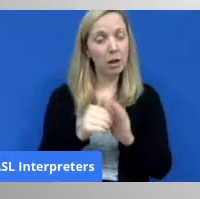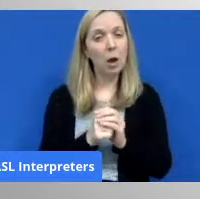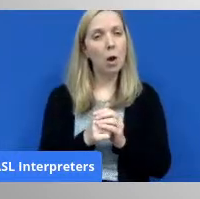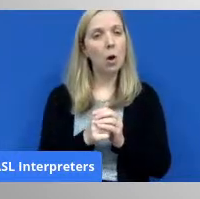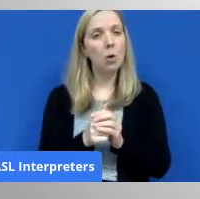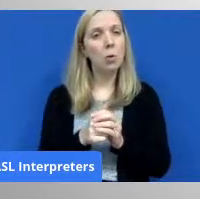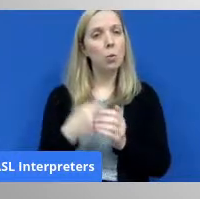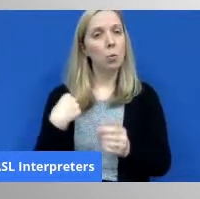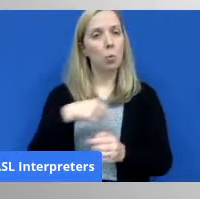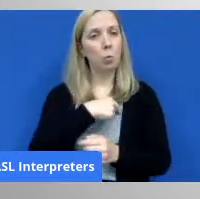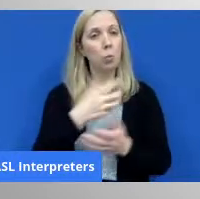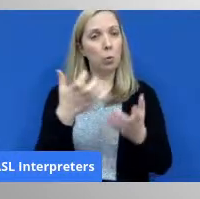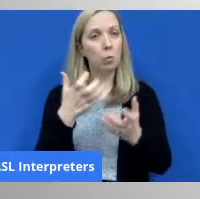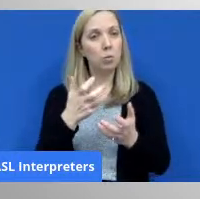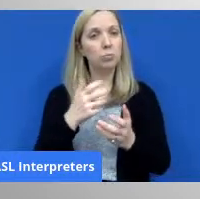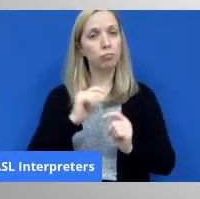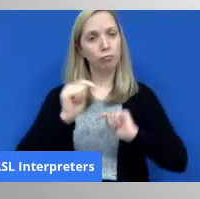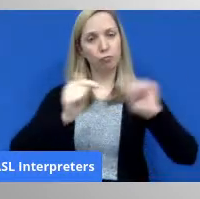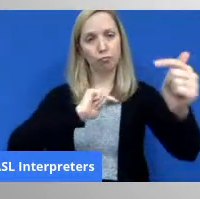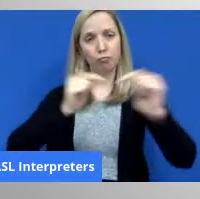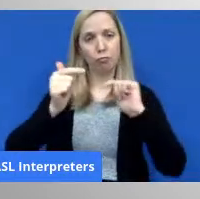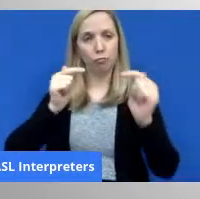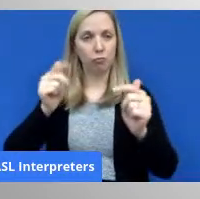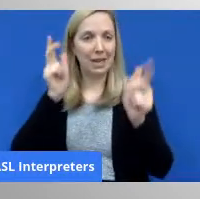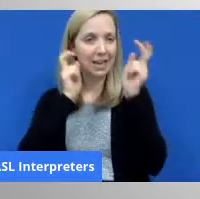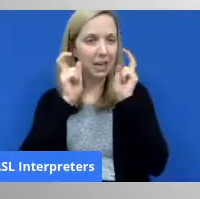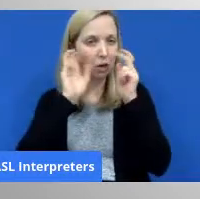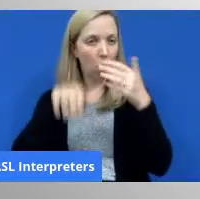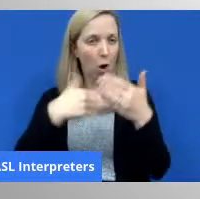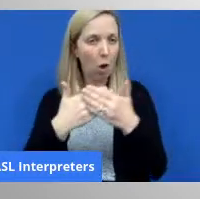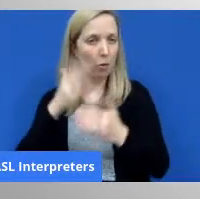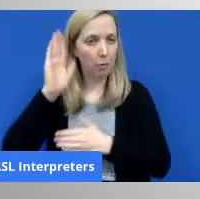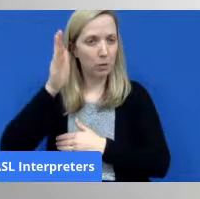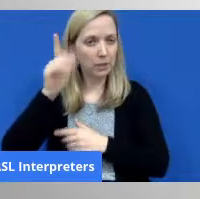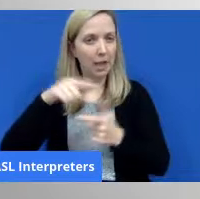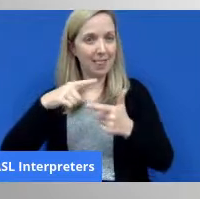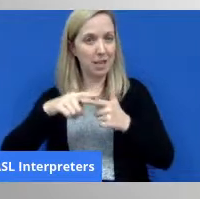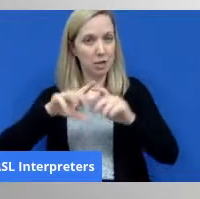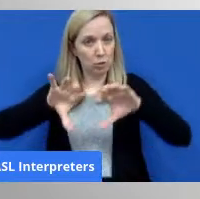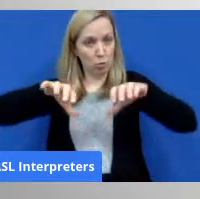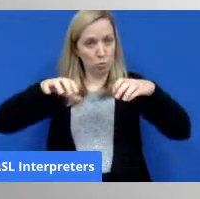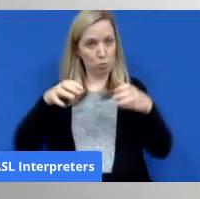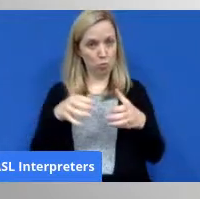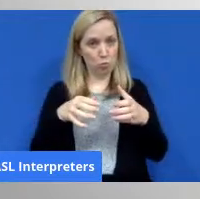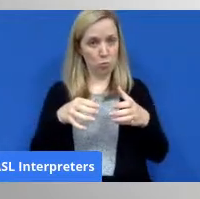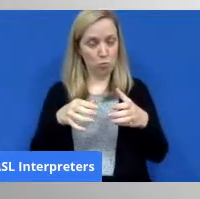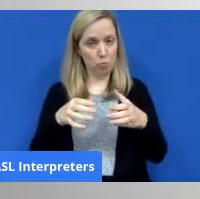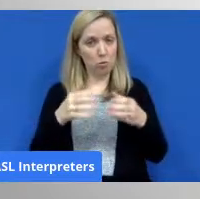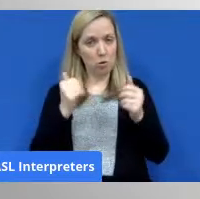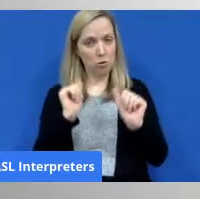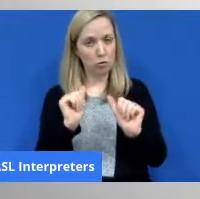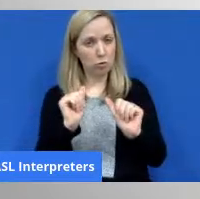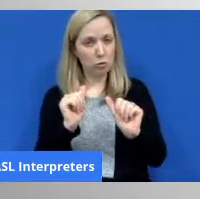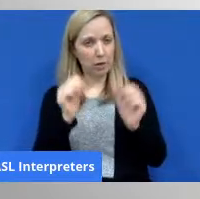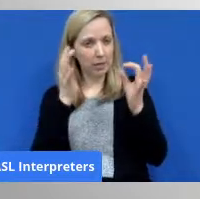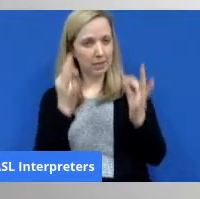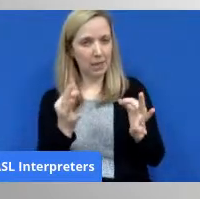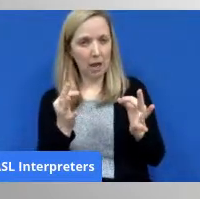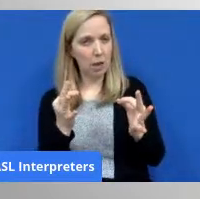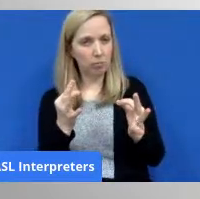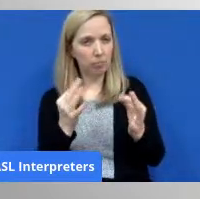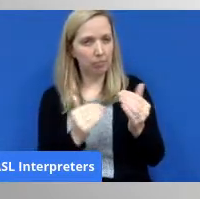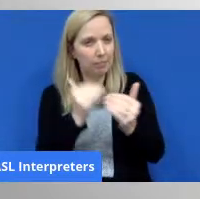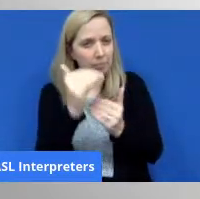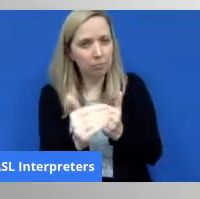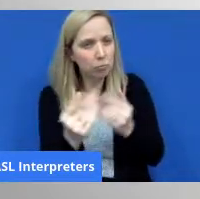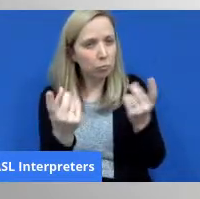hear all of the presentations and then to start looking as a group about where we want to try to go. And then we